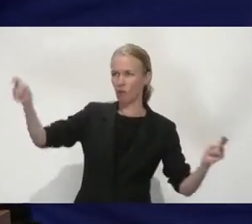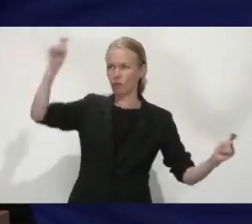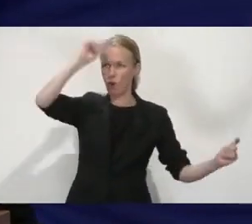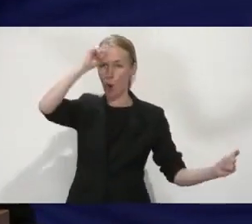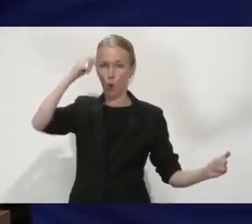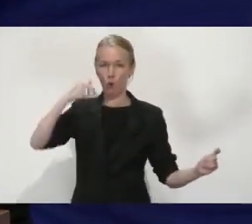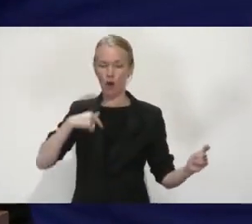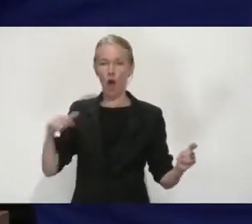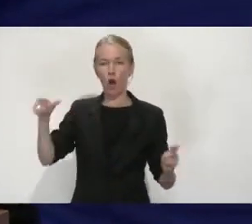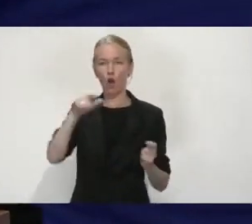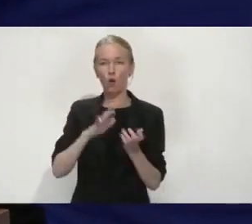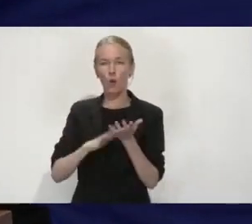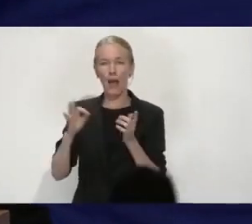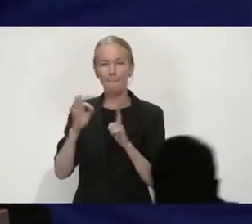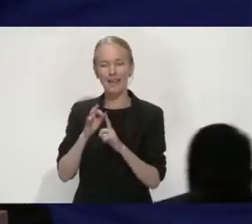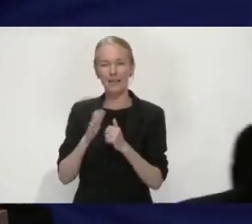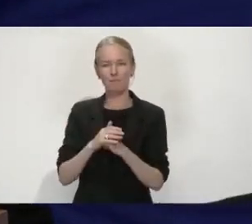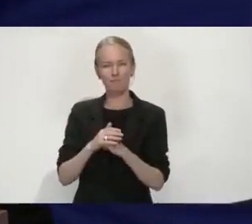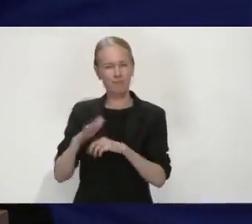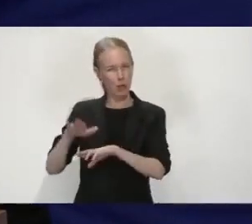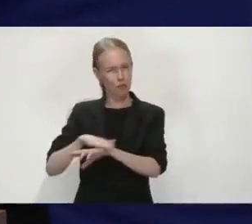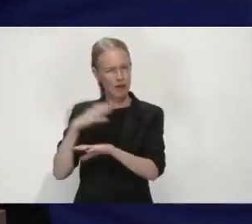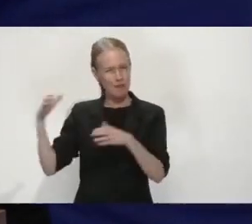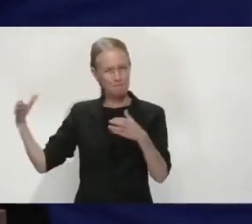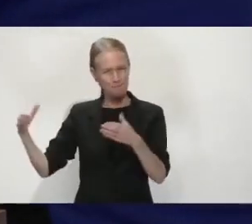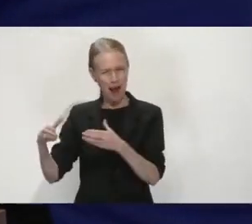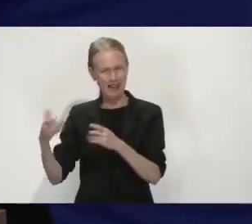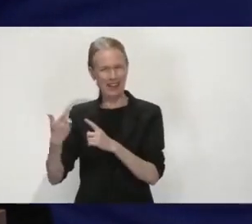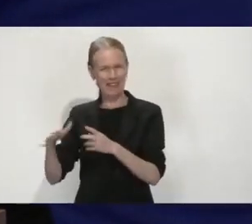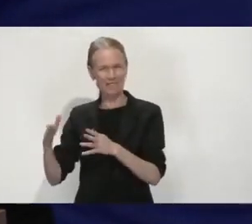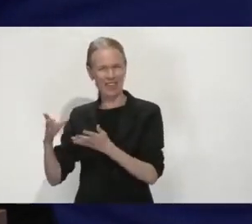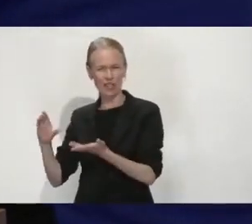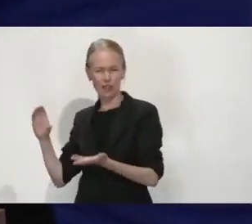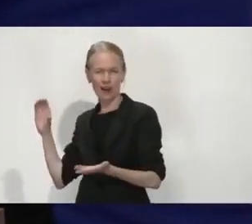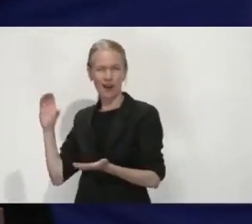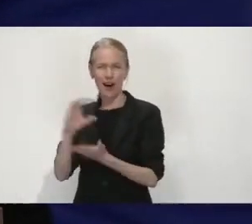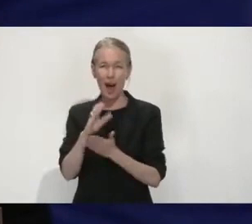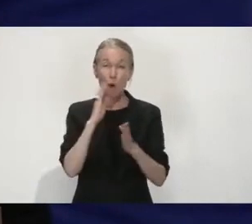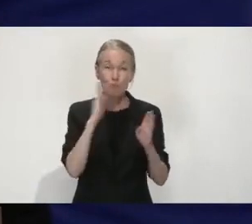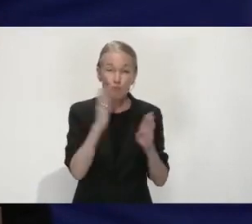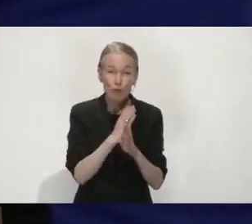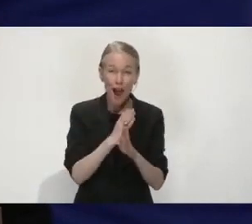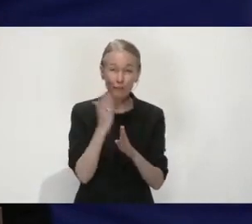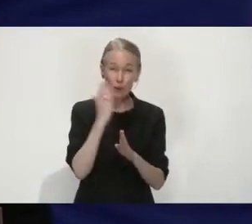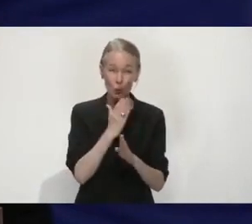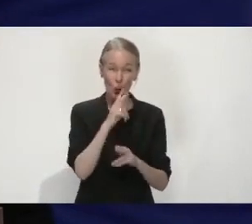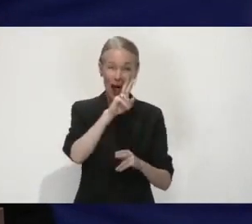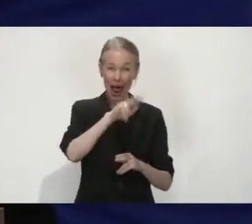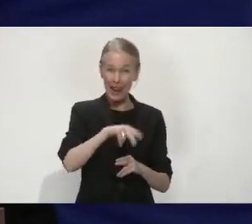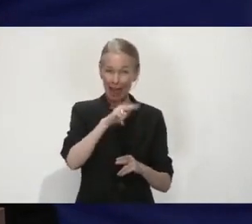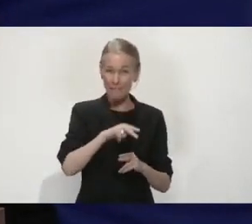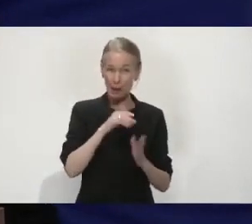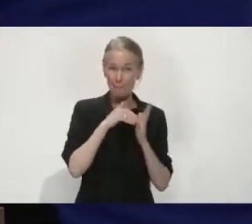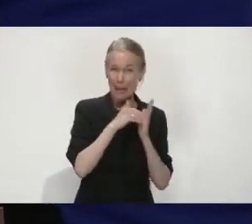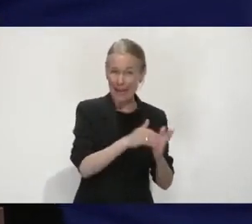getting $11.7 million in funding, given the likes of Redcliffe's had to fight so hard to get their school